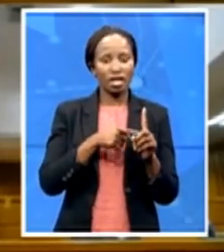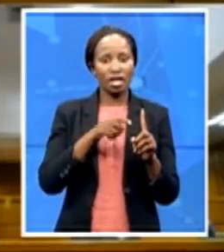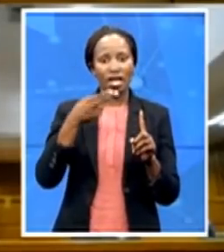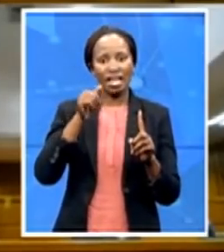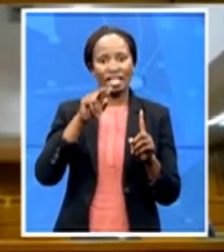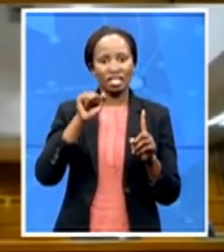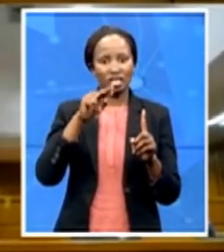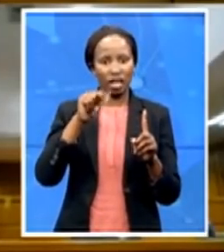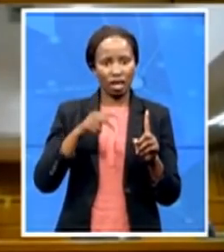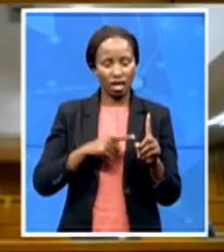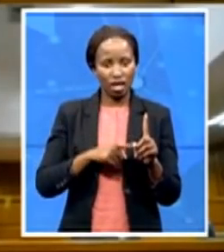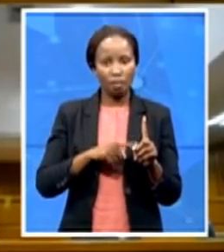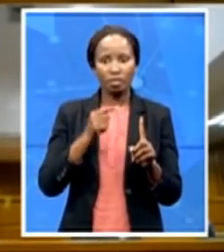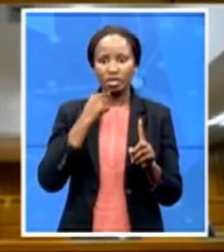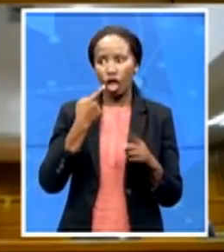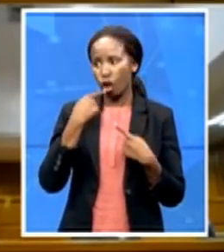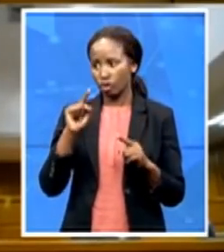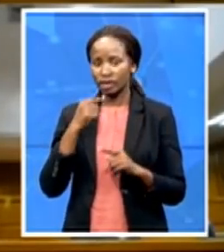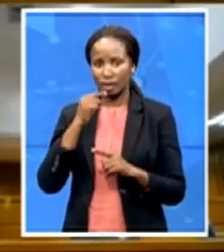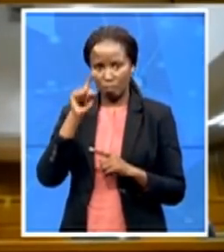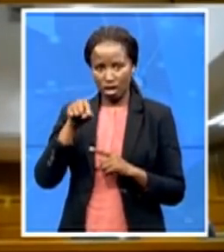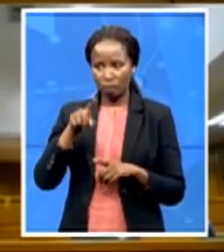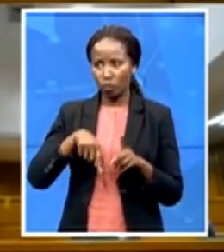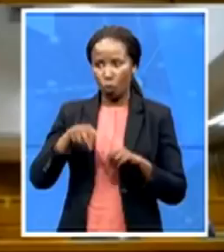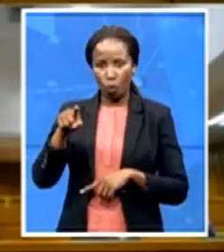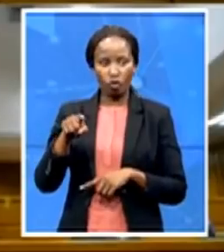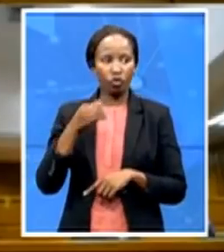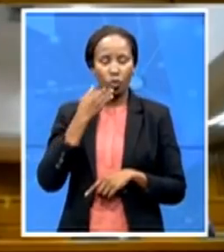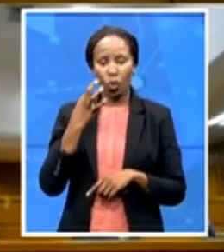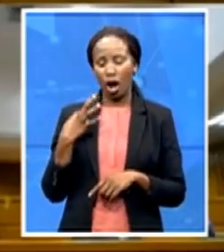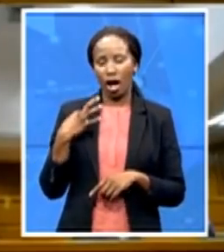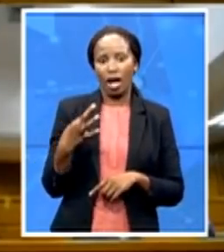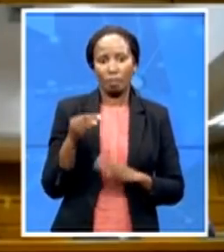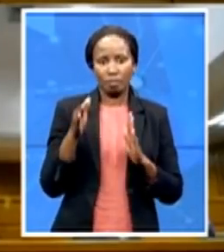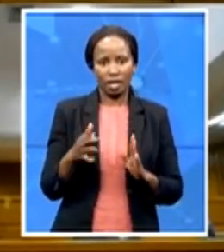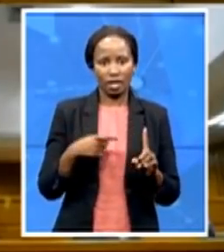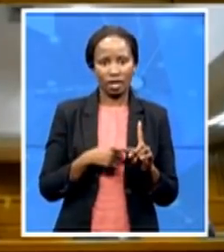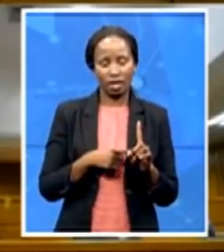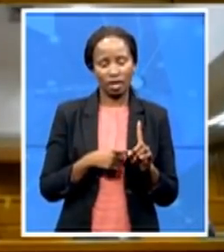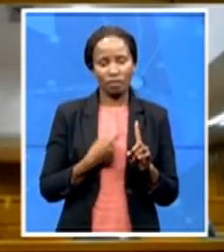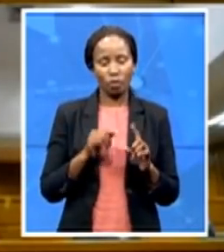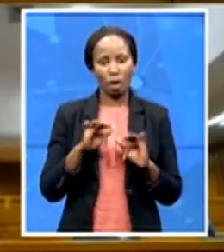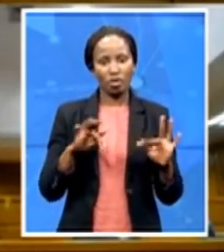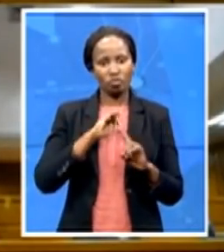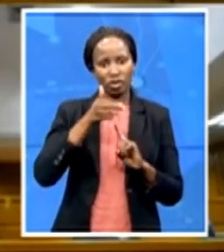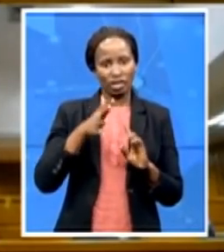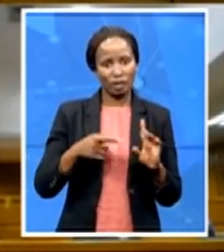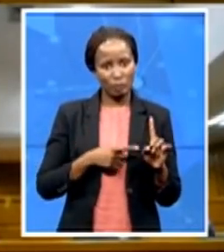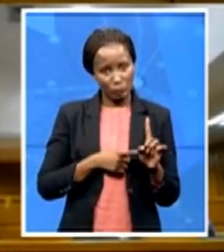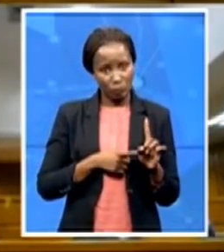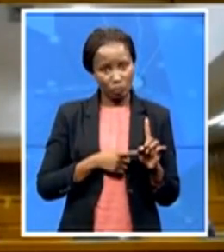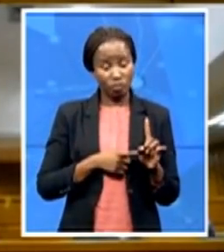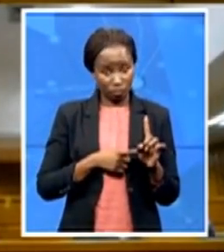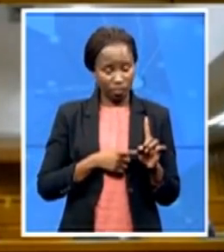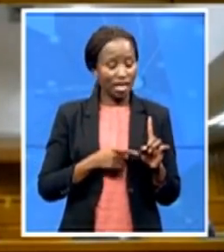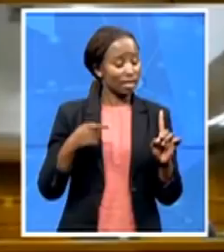of the applicant as public protector. The public protector wrote to the Speaker in early